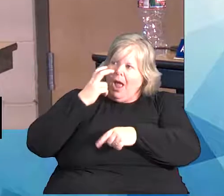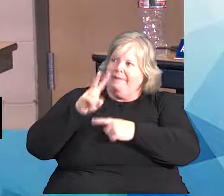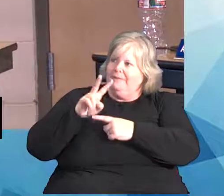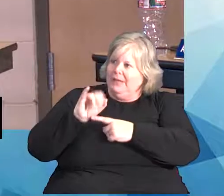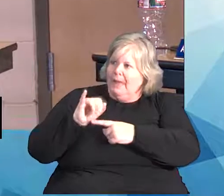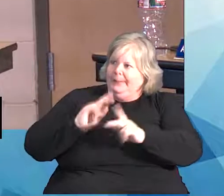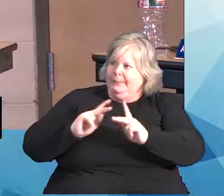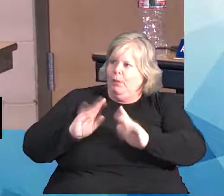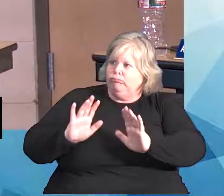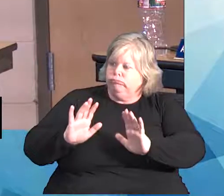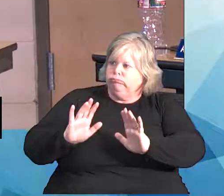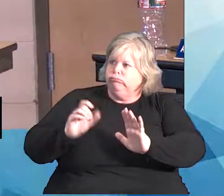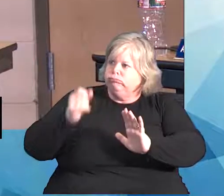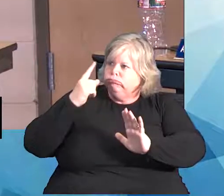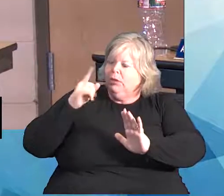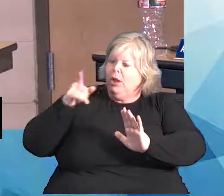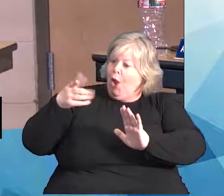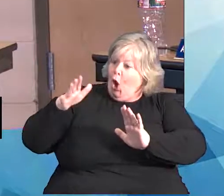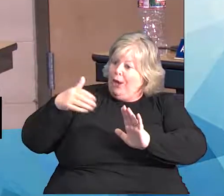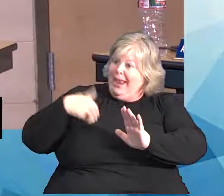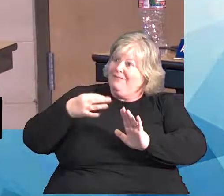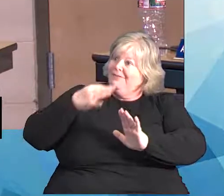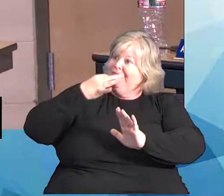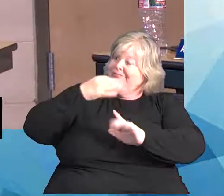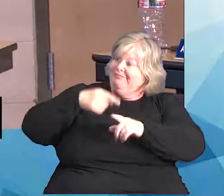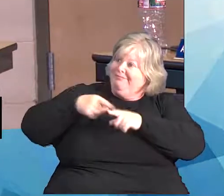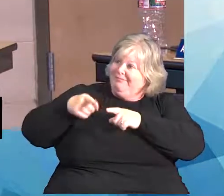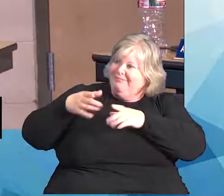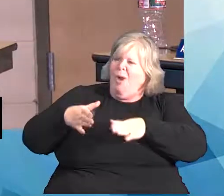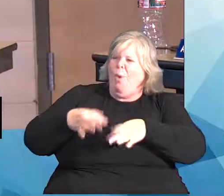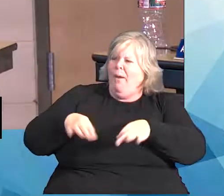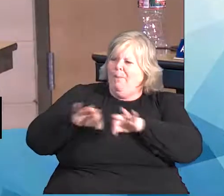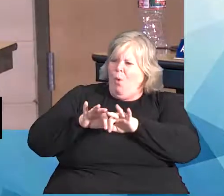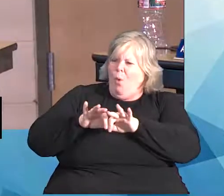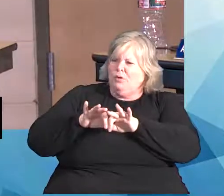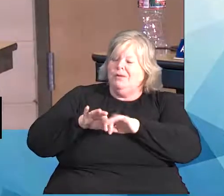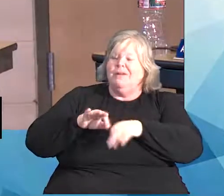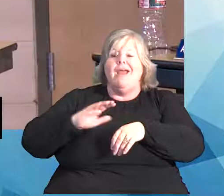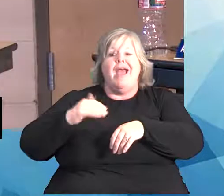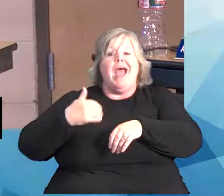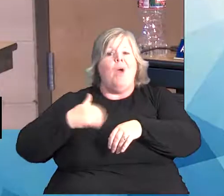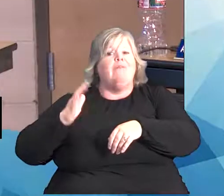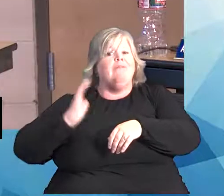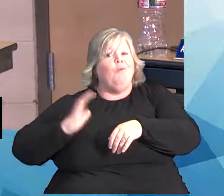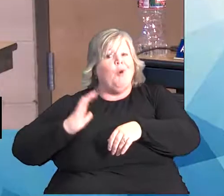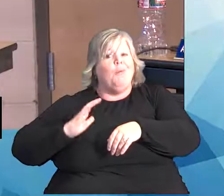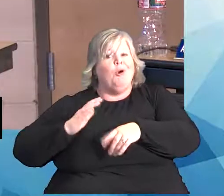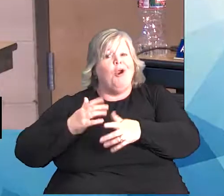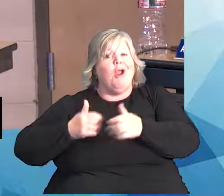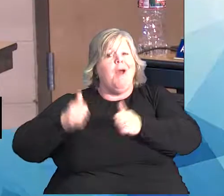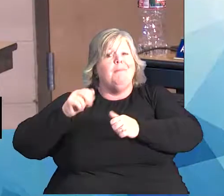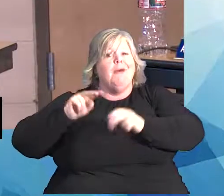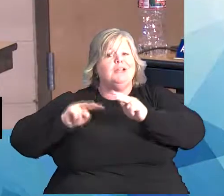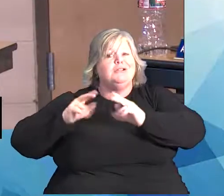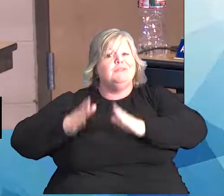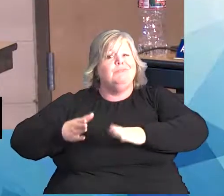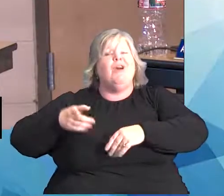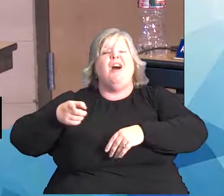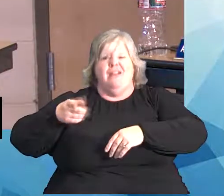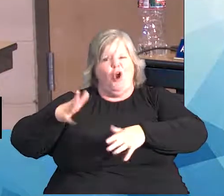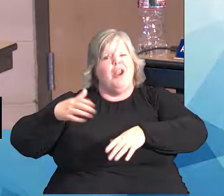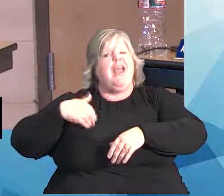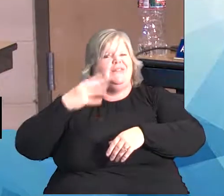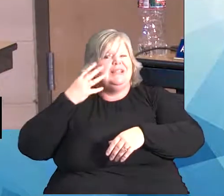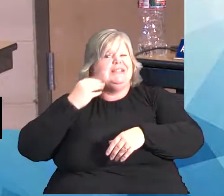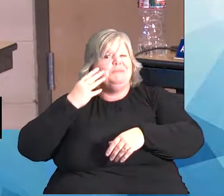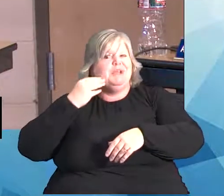So, that specialized experience was important to us. Our old ombudsperson had that experience. I'm not sure about